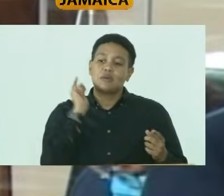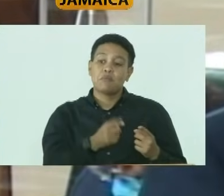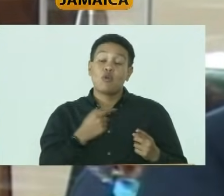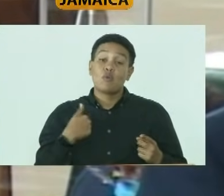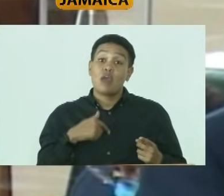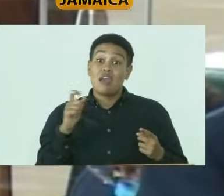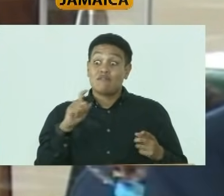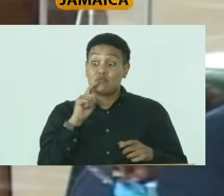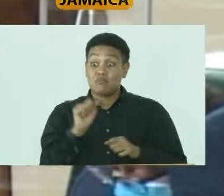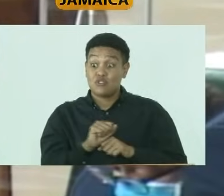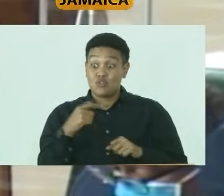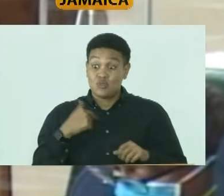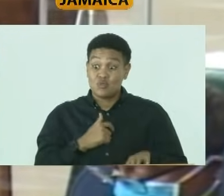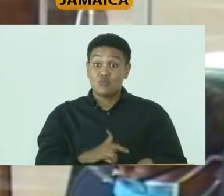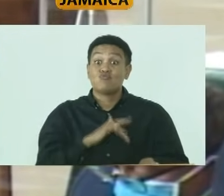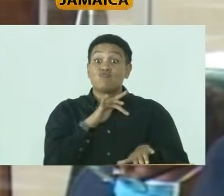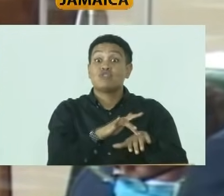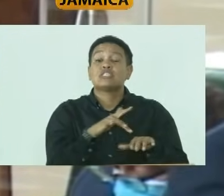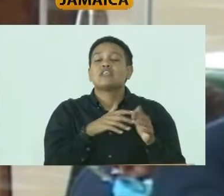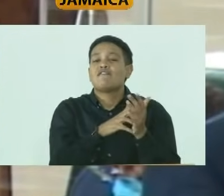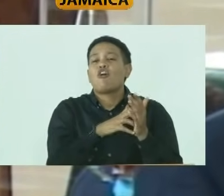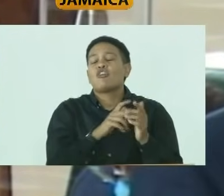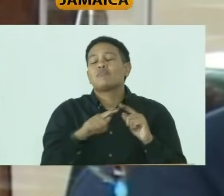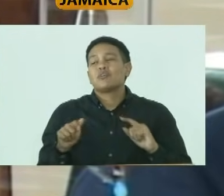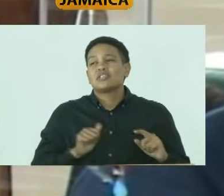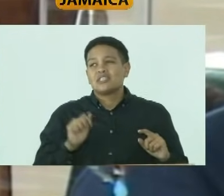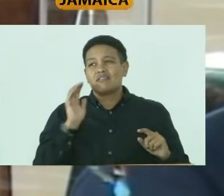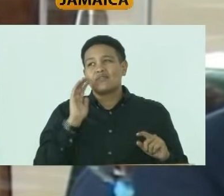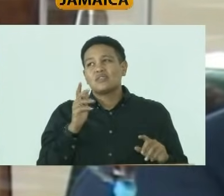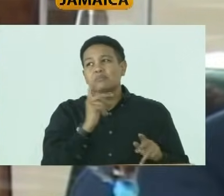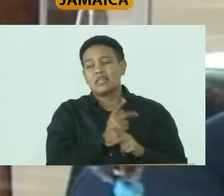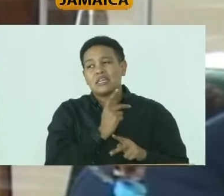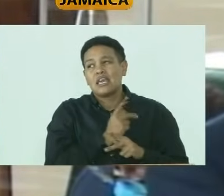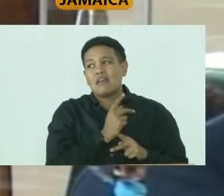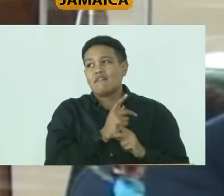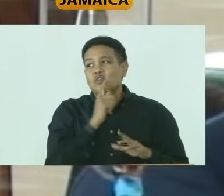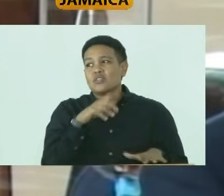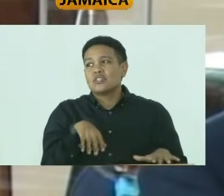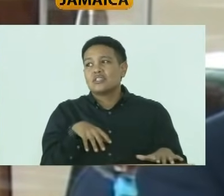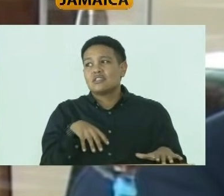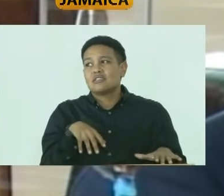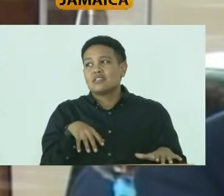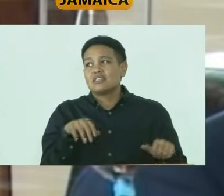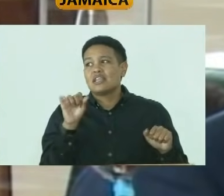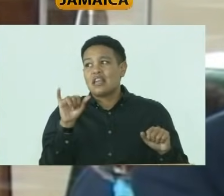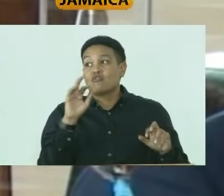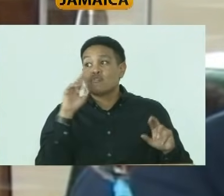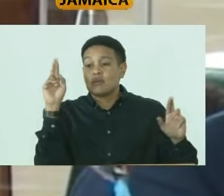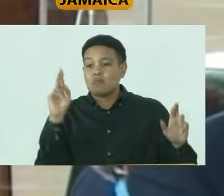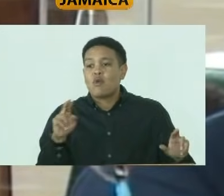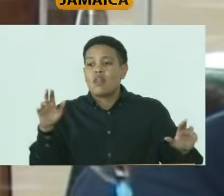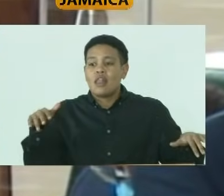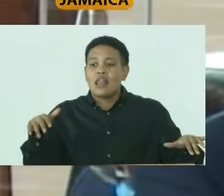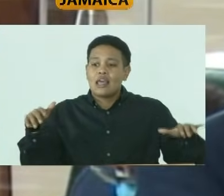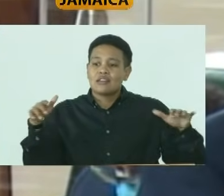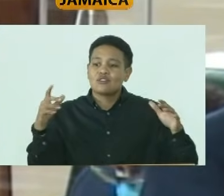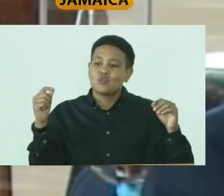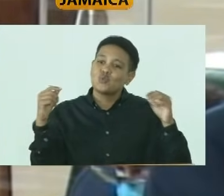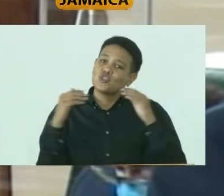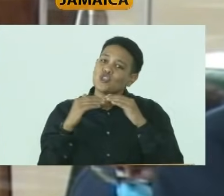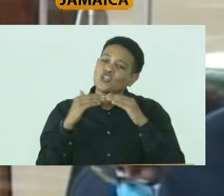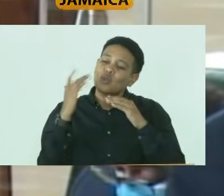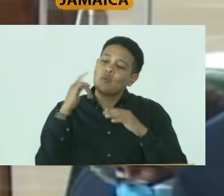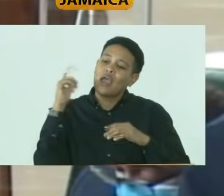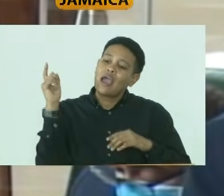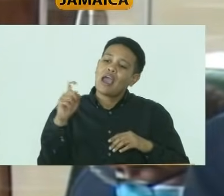have to make sure we reach the vulnerable, but I wouldn't, I'd be careful to take that report did not do justice because it